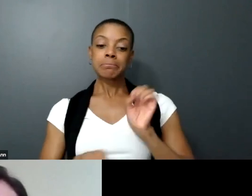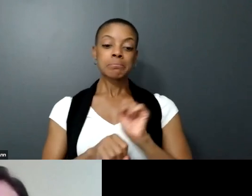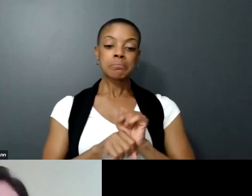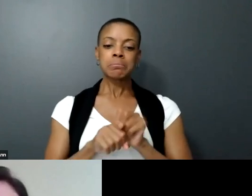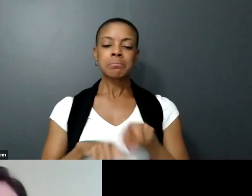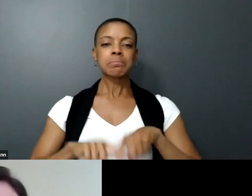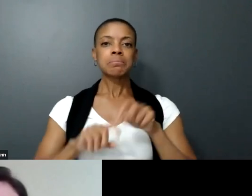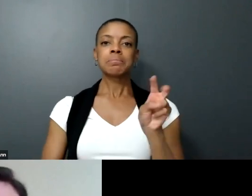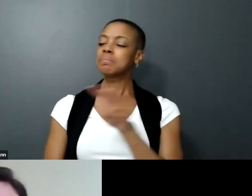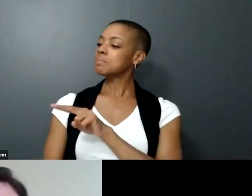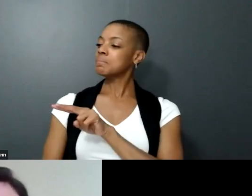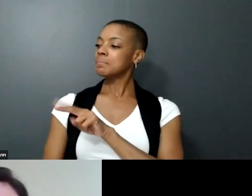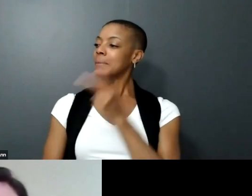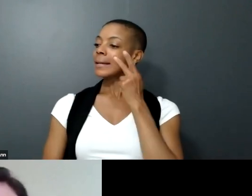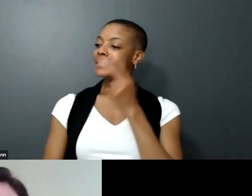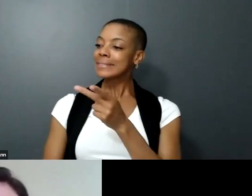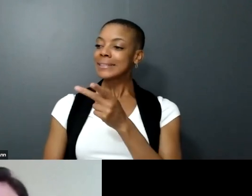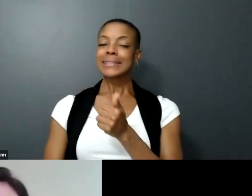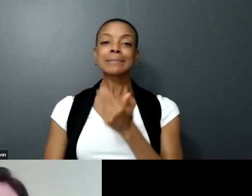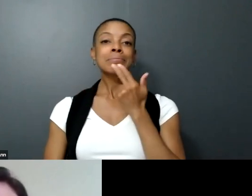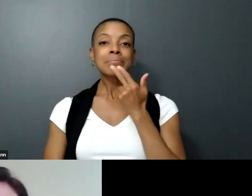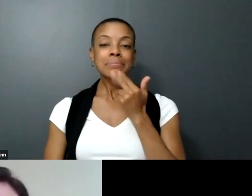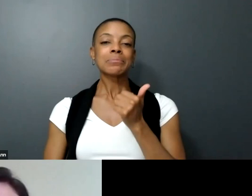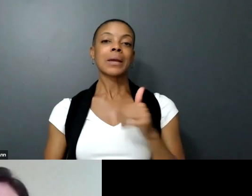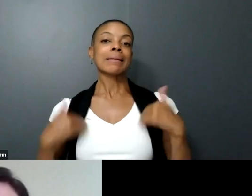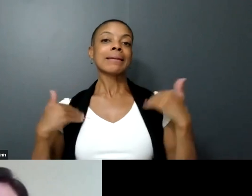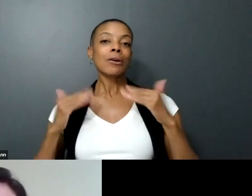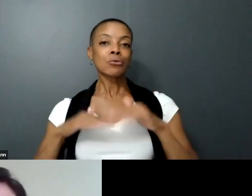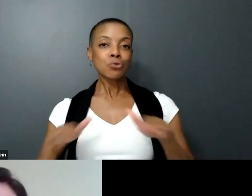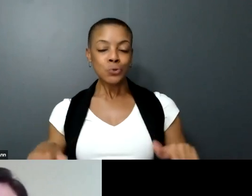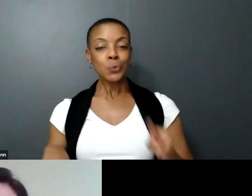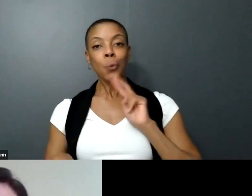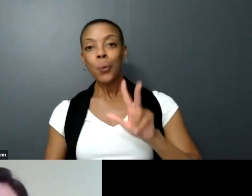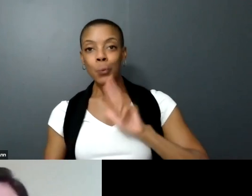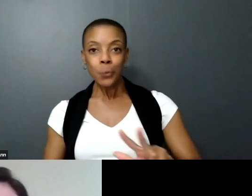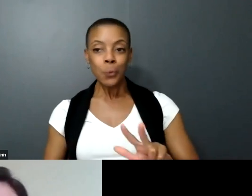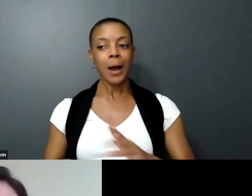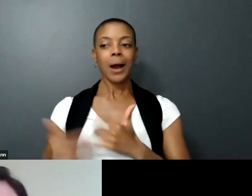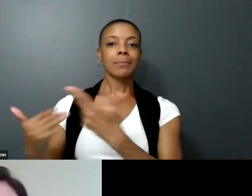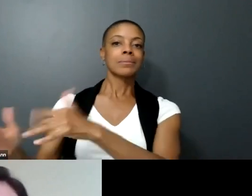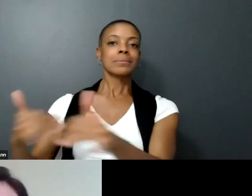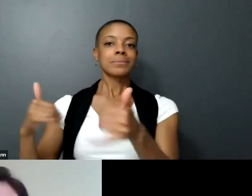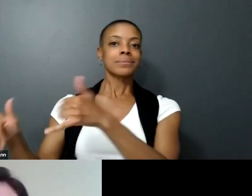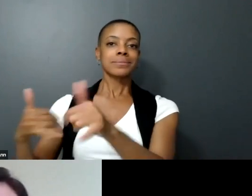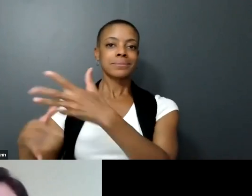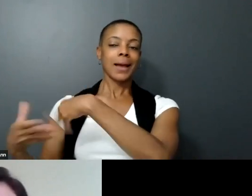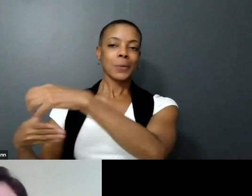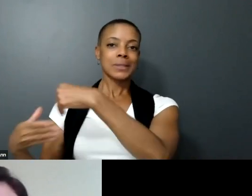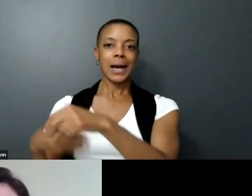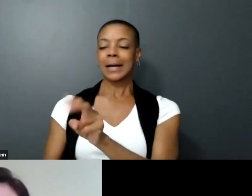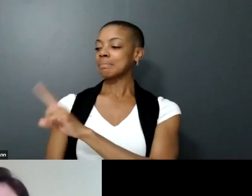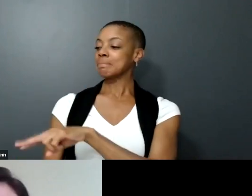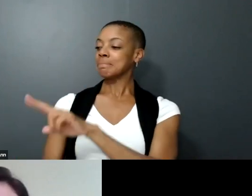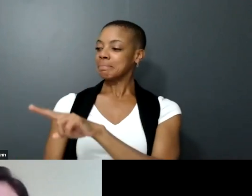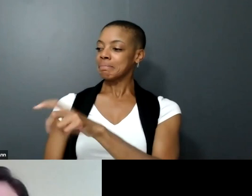up to see my community's infants and toddlers coming outside to their playground to enjoy the sunshine. It is a good reminder to me every